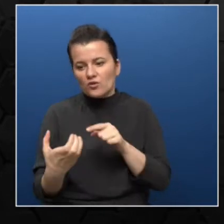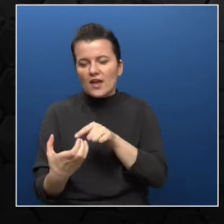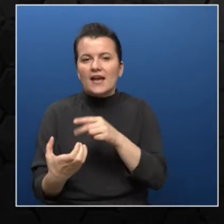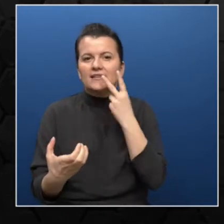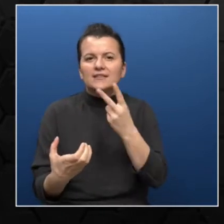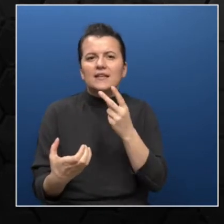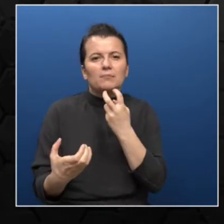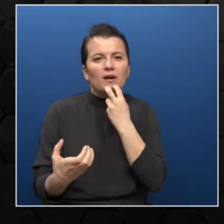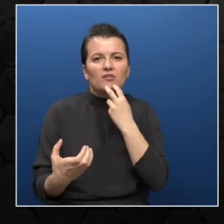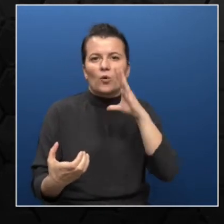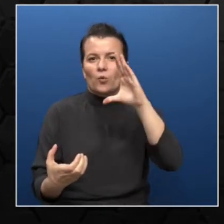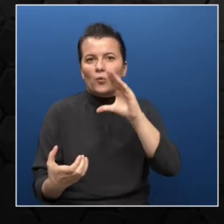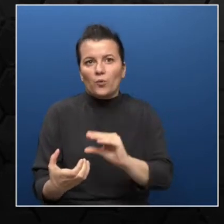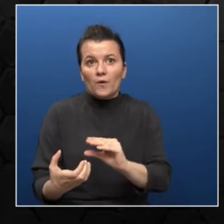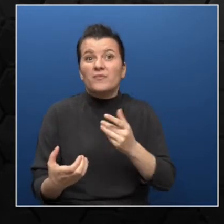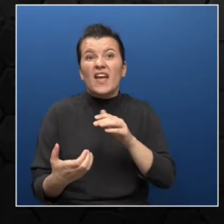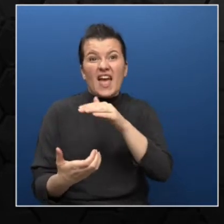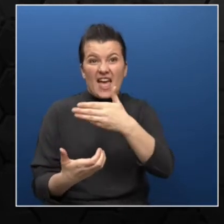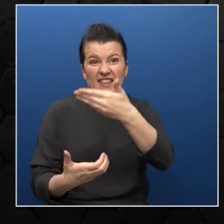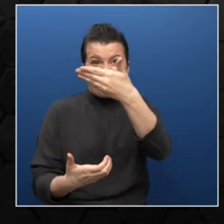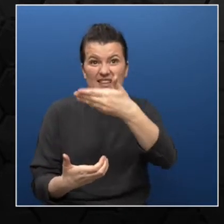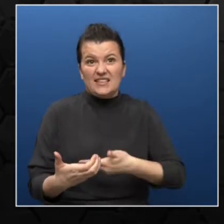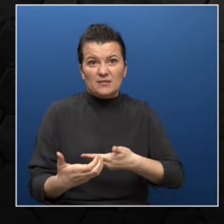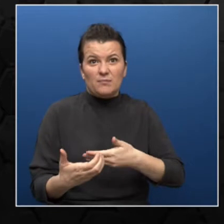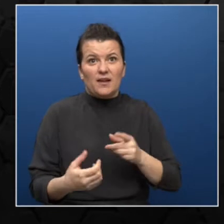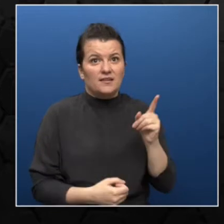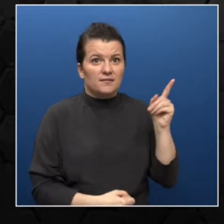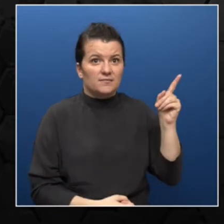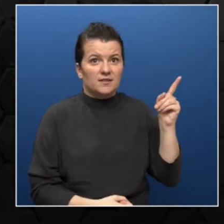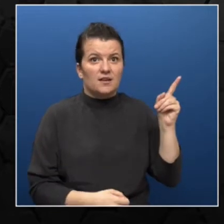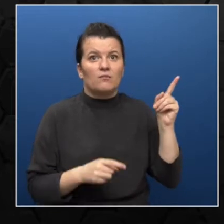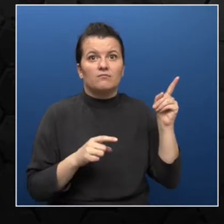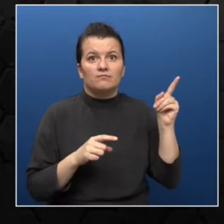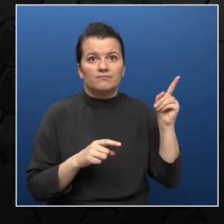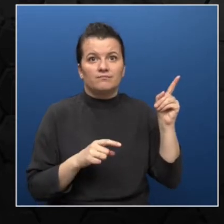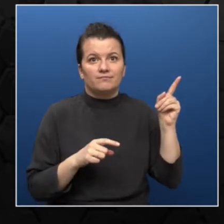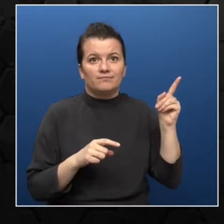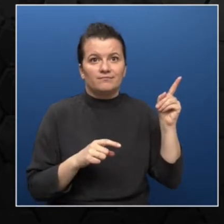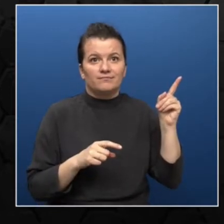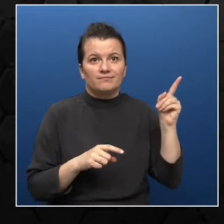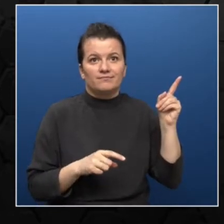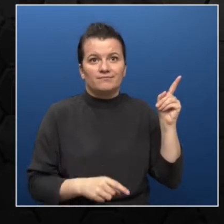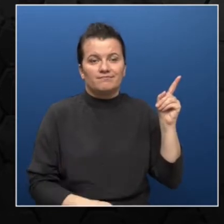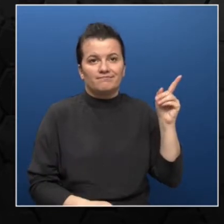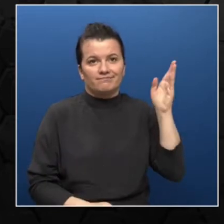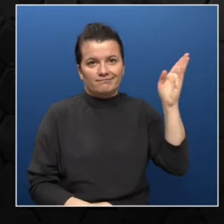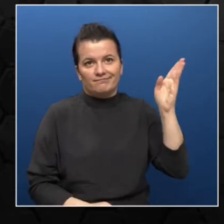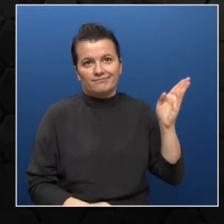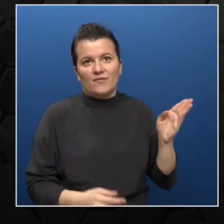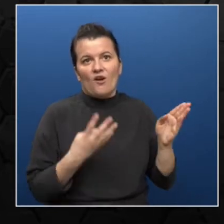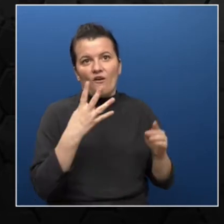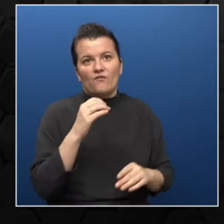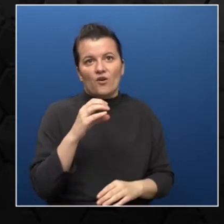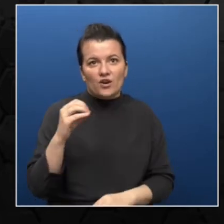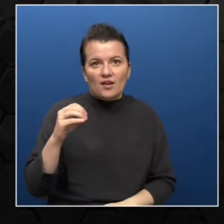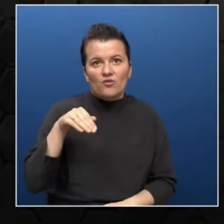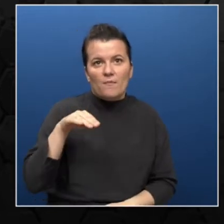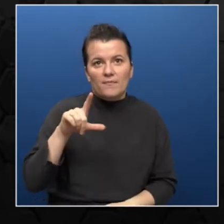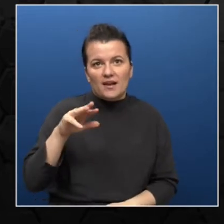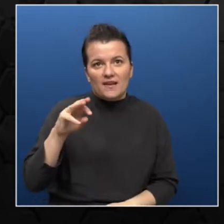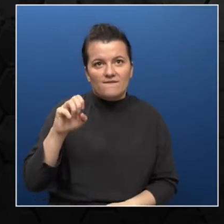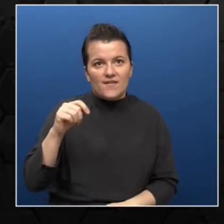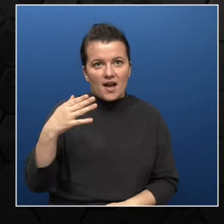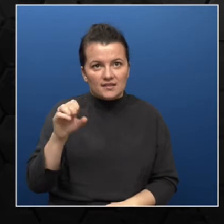display uses 400 milliwatts on average, Bluetooth uses 100, accelerometer uses 20, gyroscope uses 130, and GPS uses